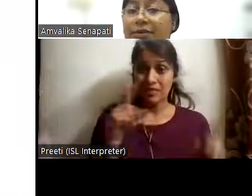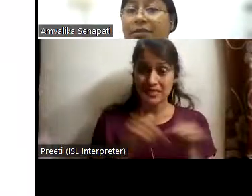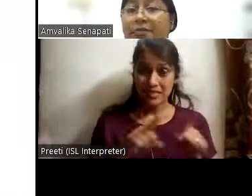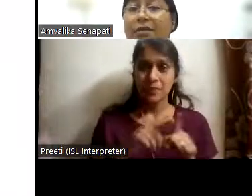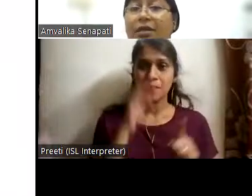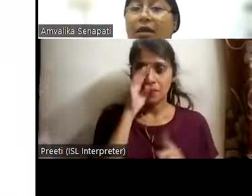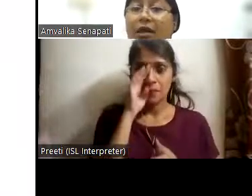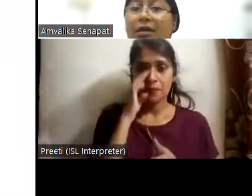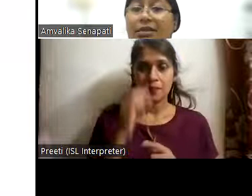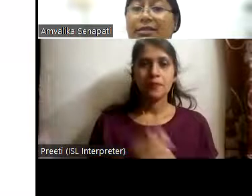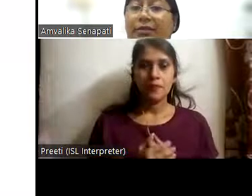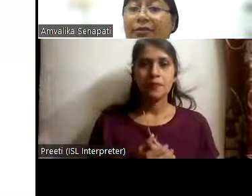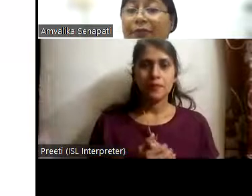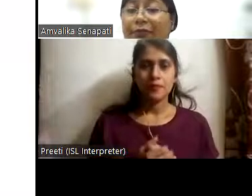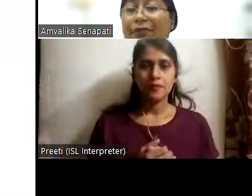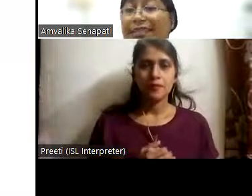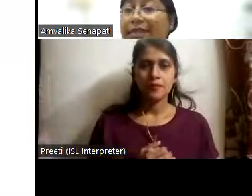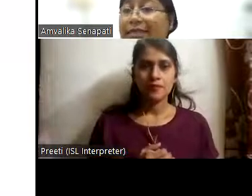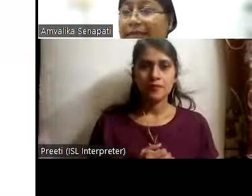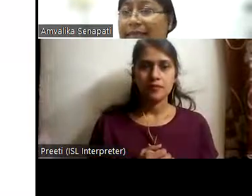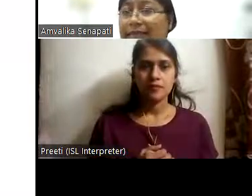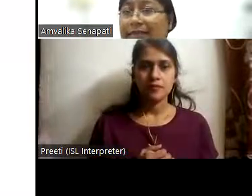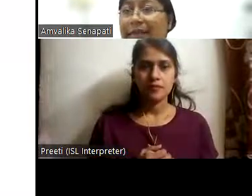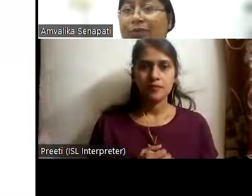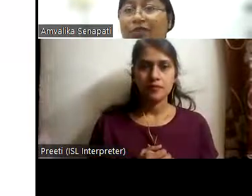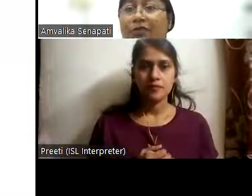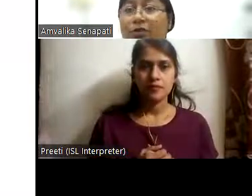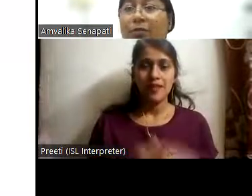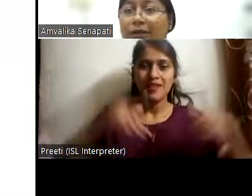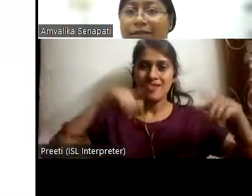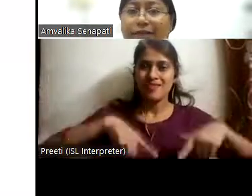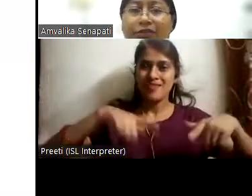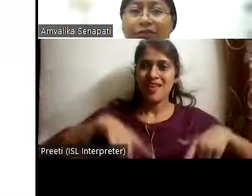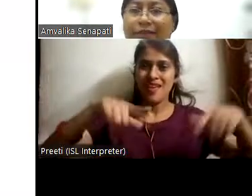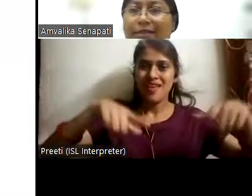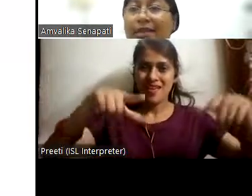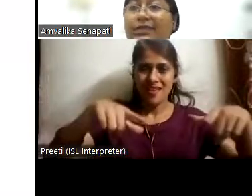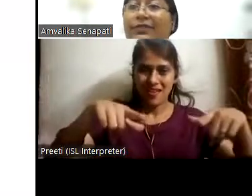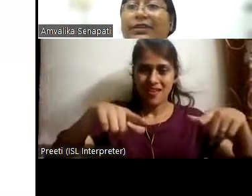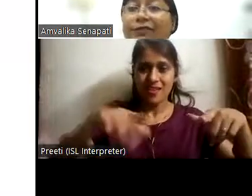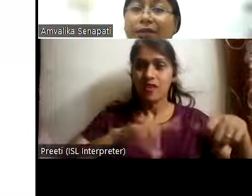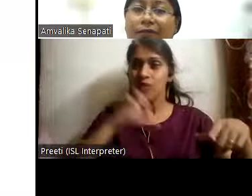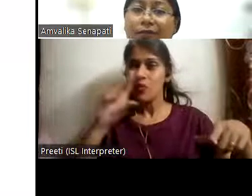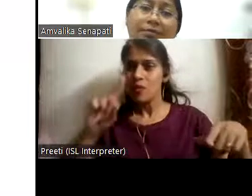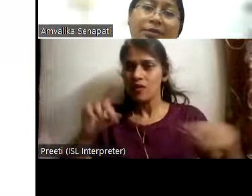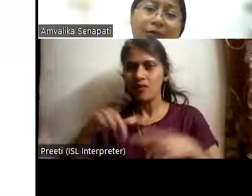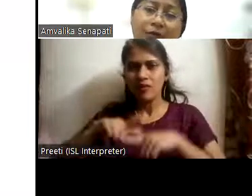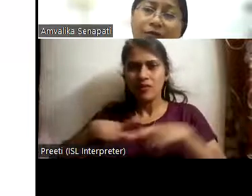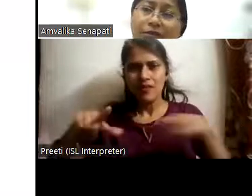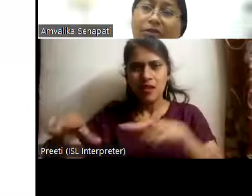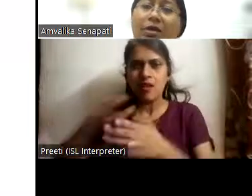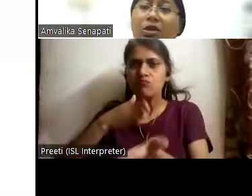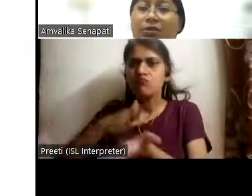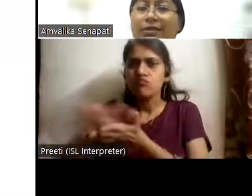vision person, this reflecting tiles, these tiles which are so polished and it's reflecting, it's very difficult for somebody with